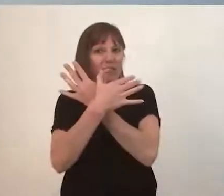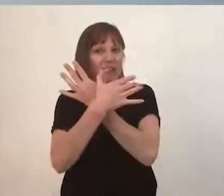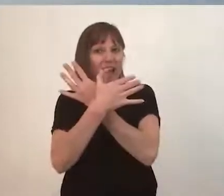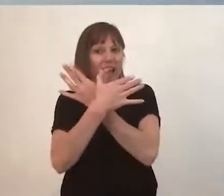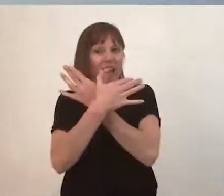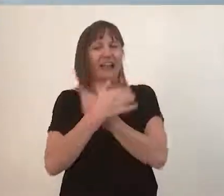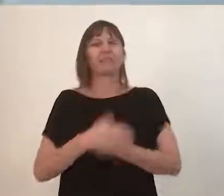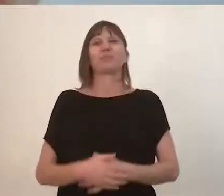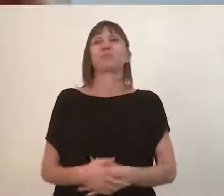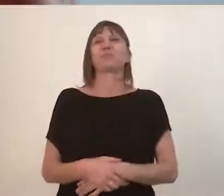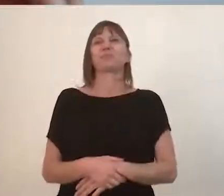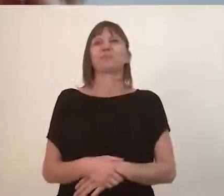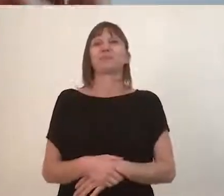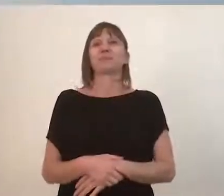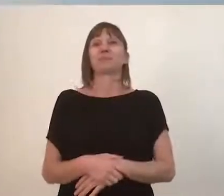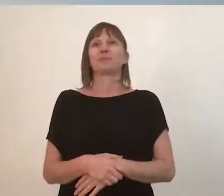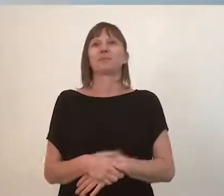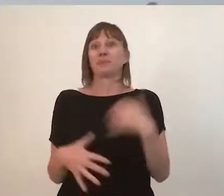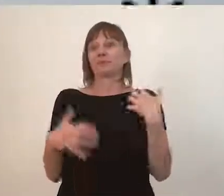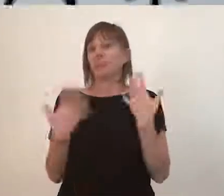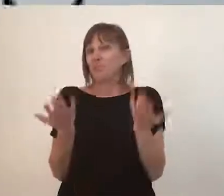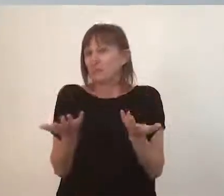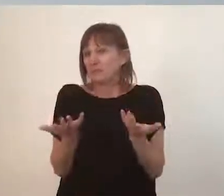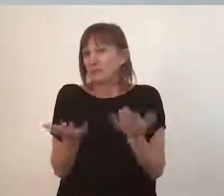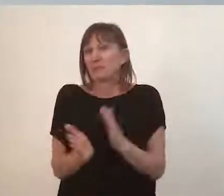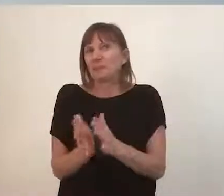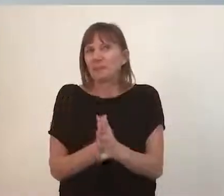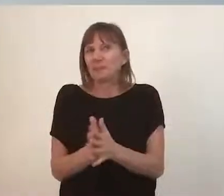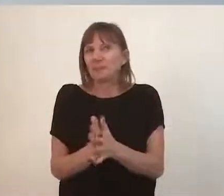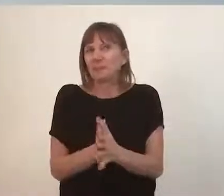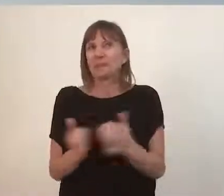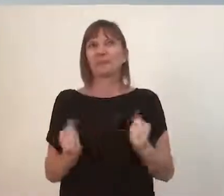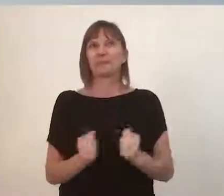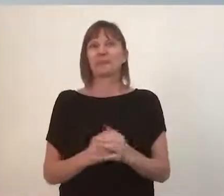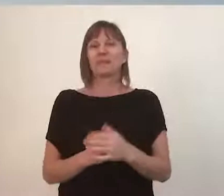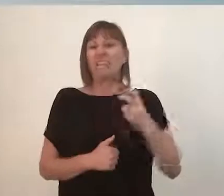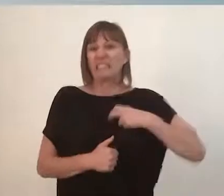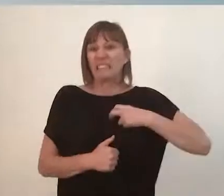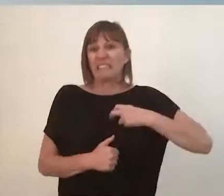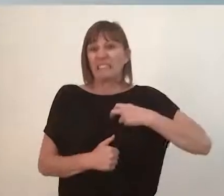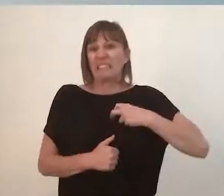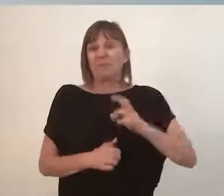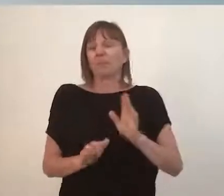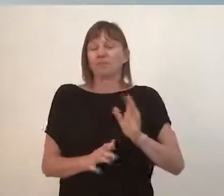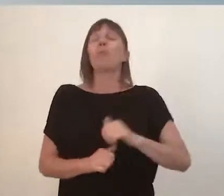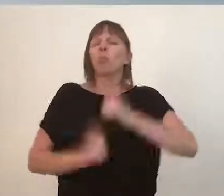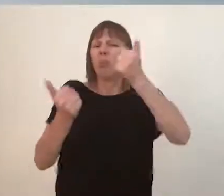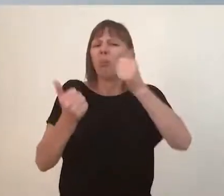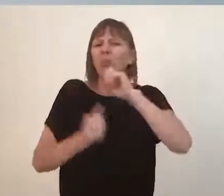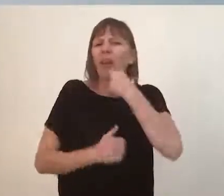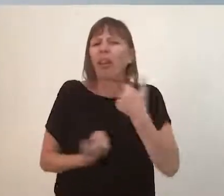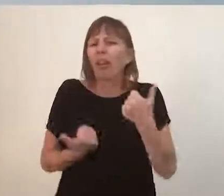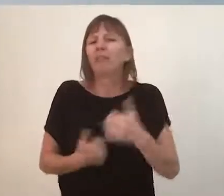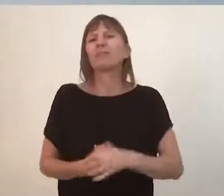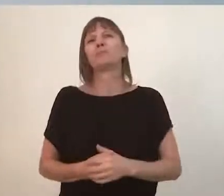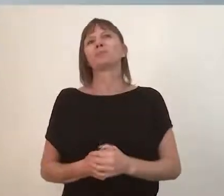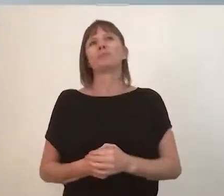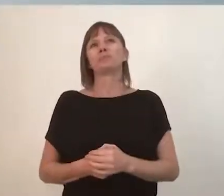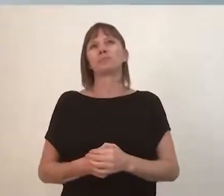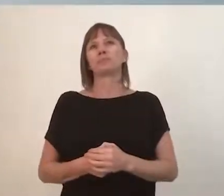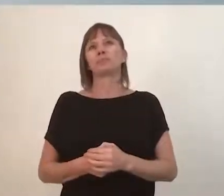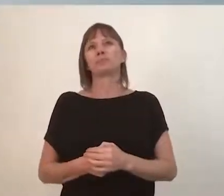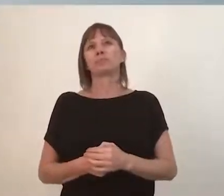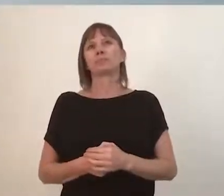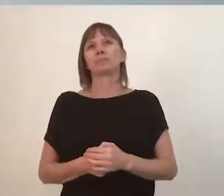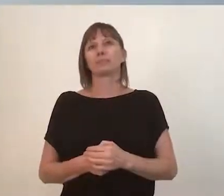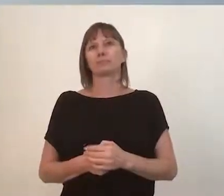start drawing the butterfly wings. I am so nervous. No, it's